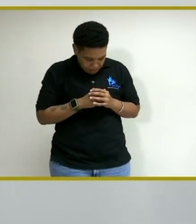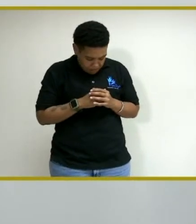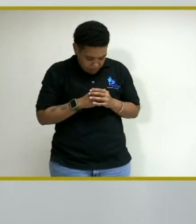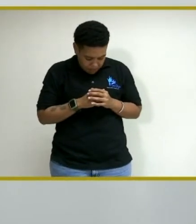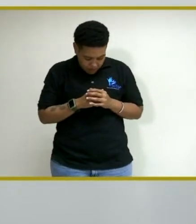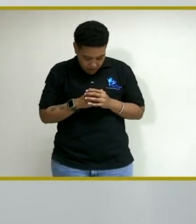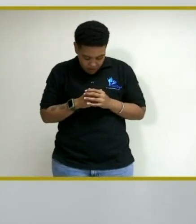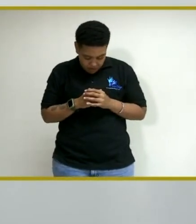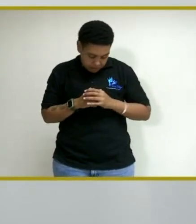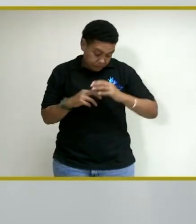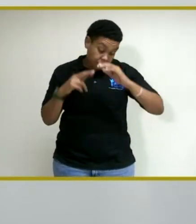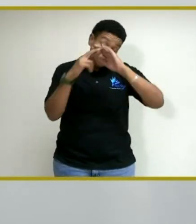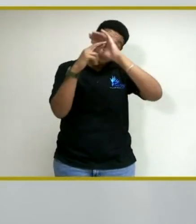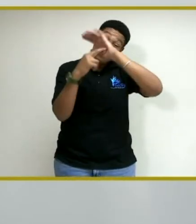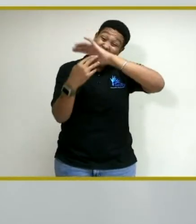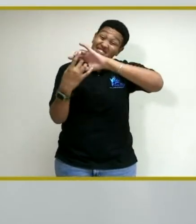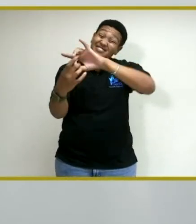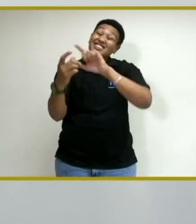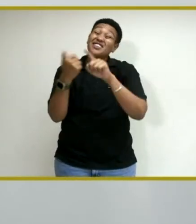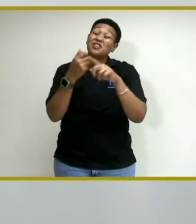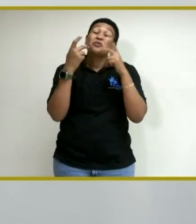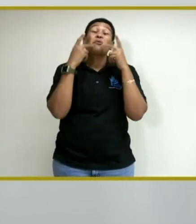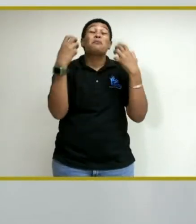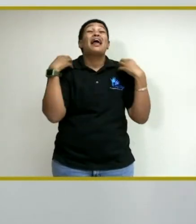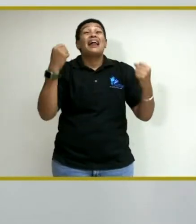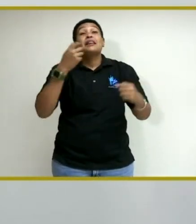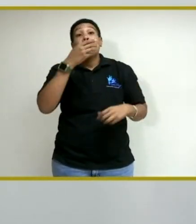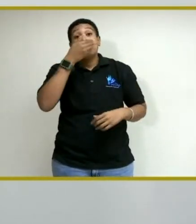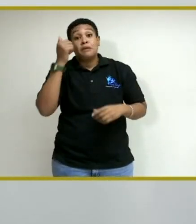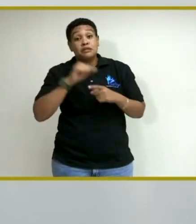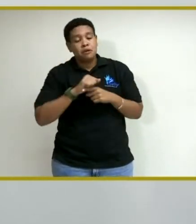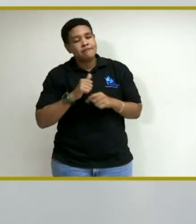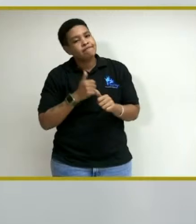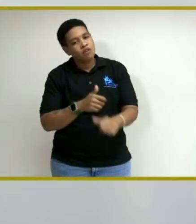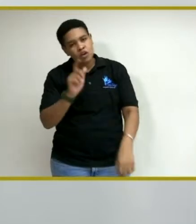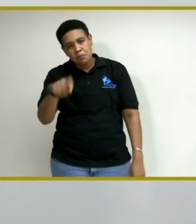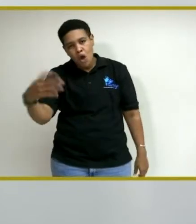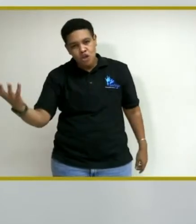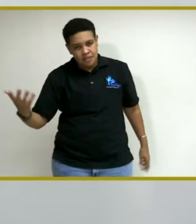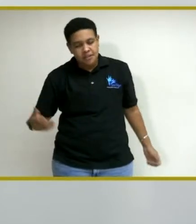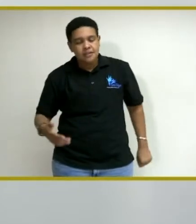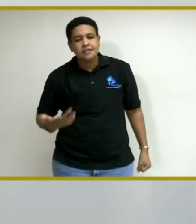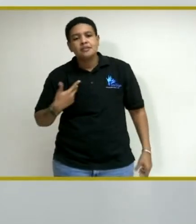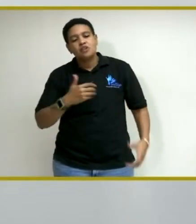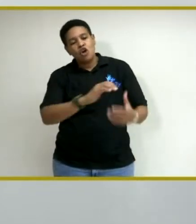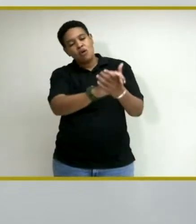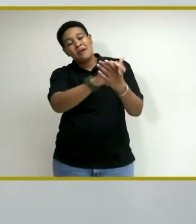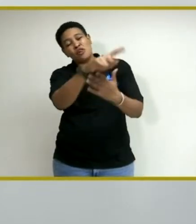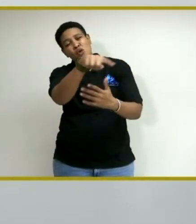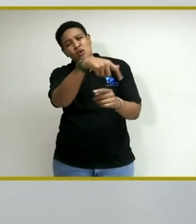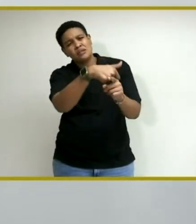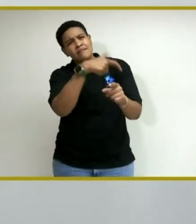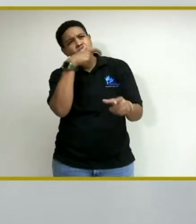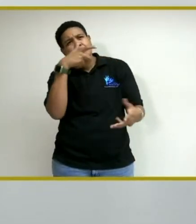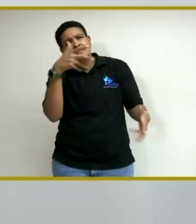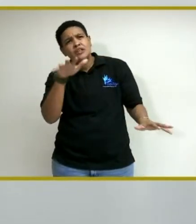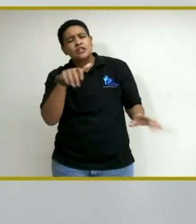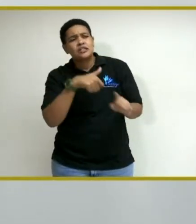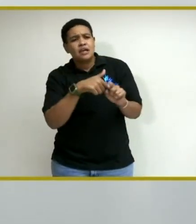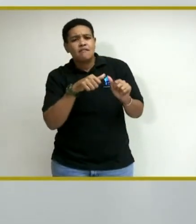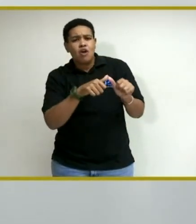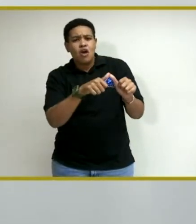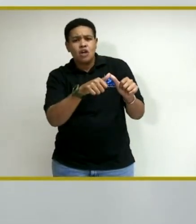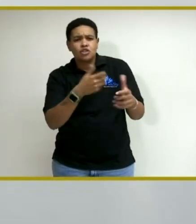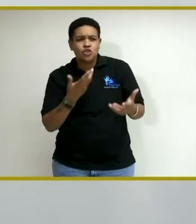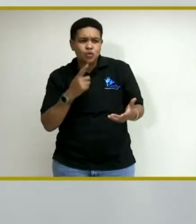protocols around the public health best practices are also maintained. And I want to just commend those who have continued